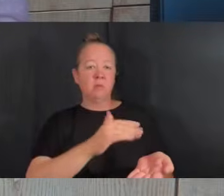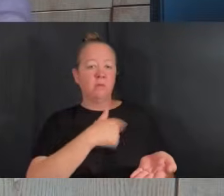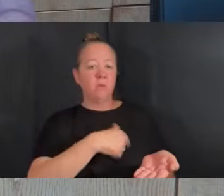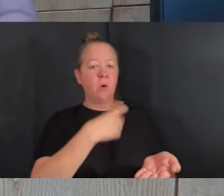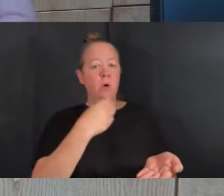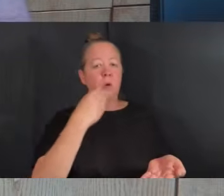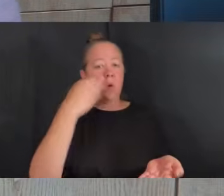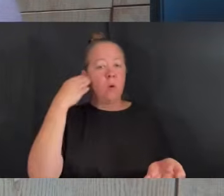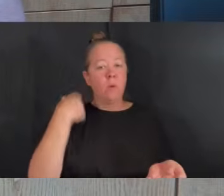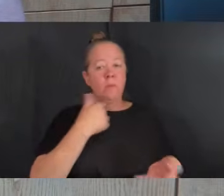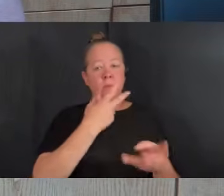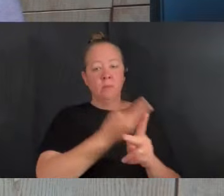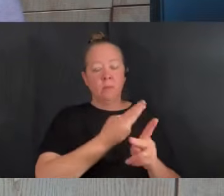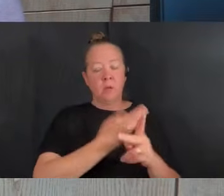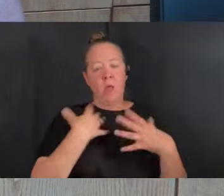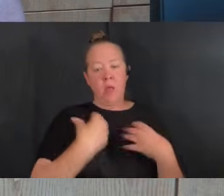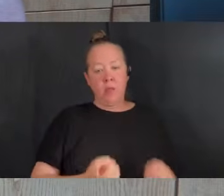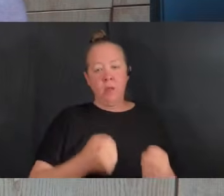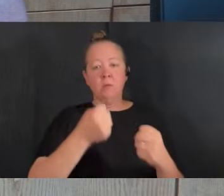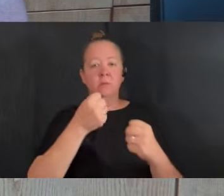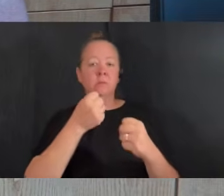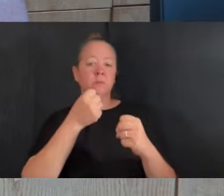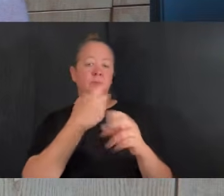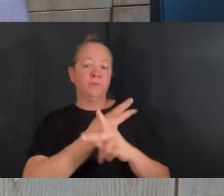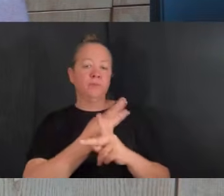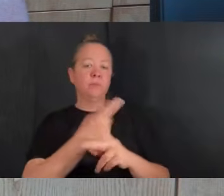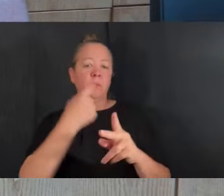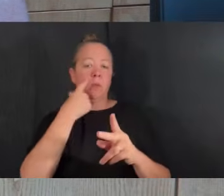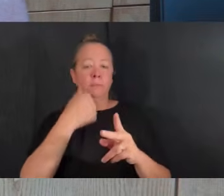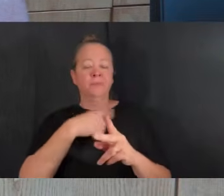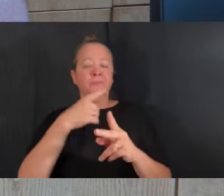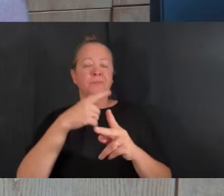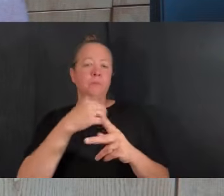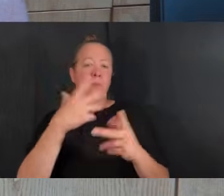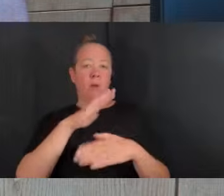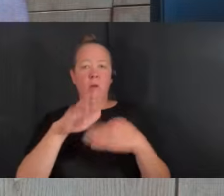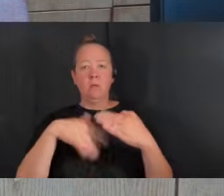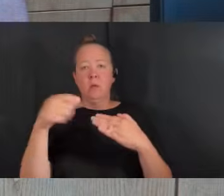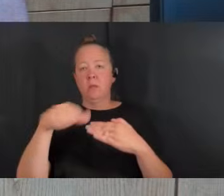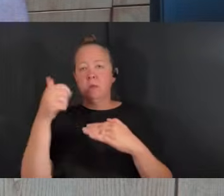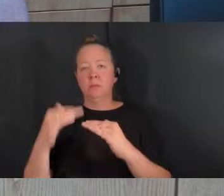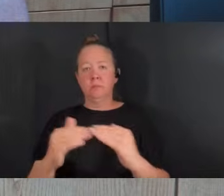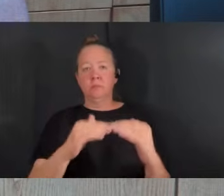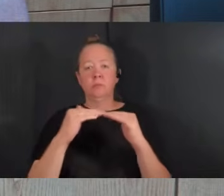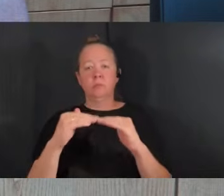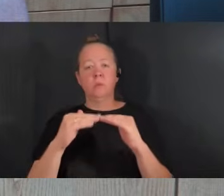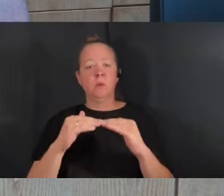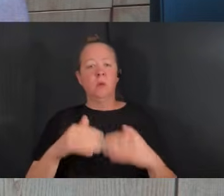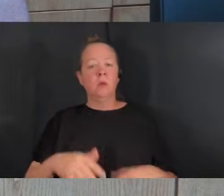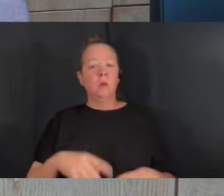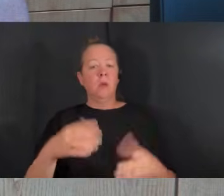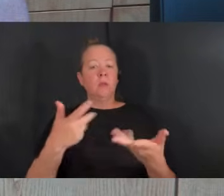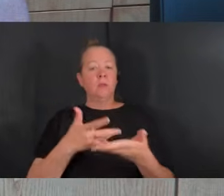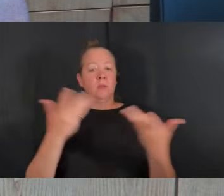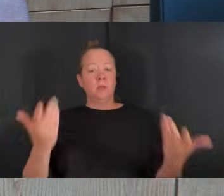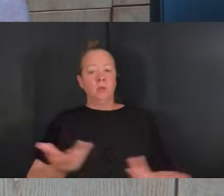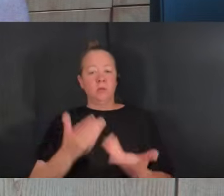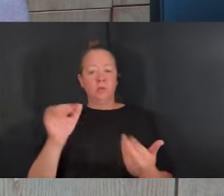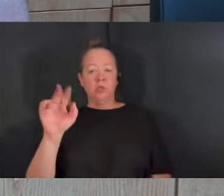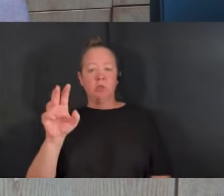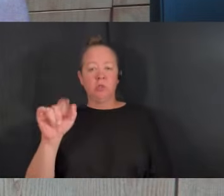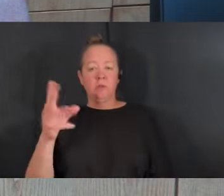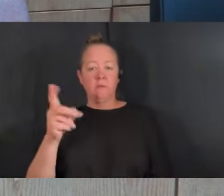whereas the town of Cheverly recognizes that it is imperative that all people in our community, regardless of sexual orientation or